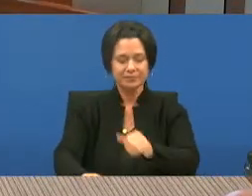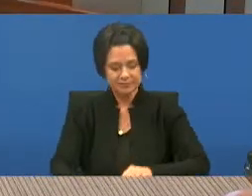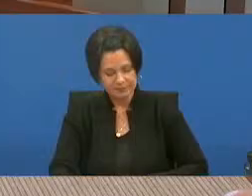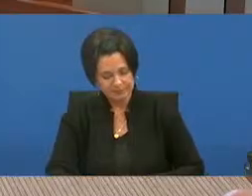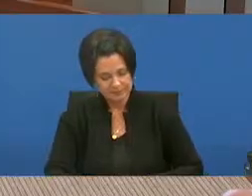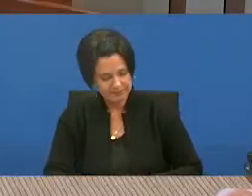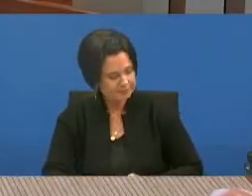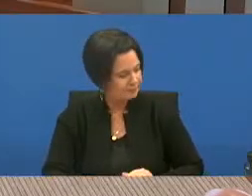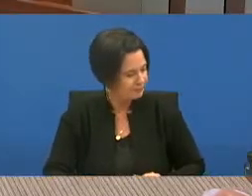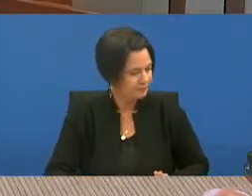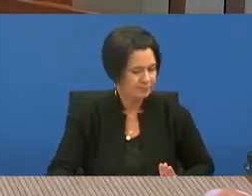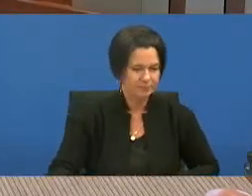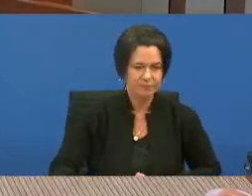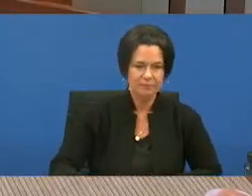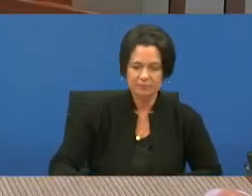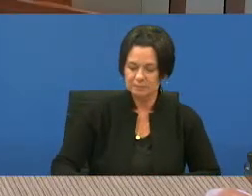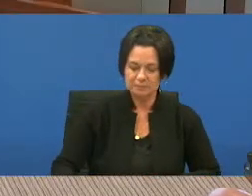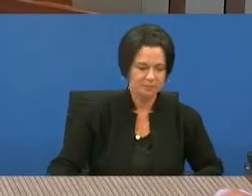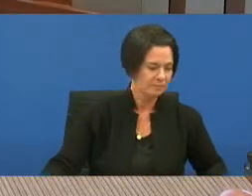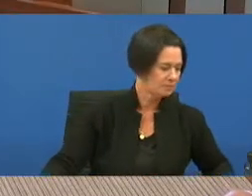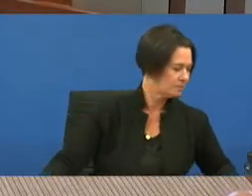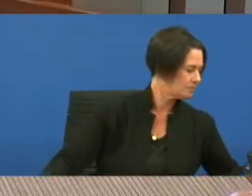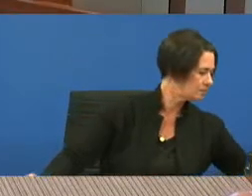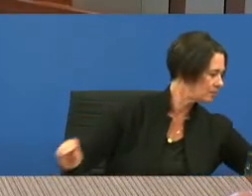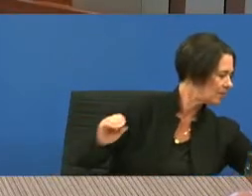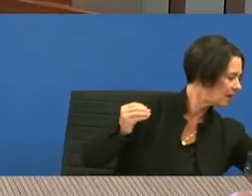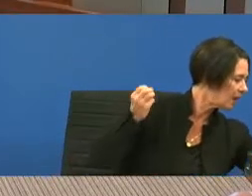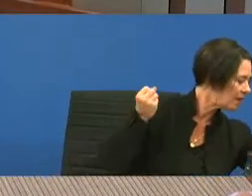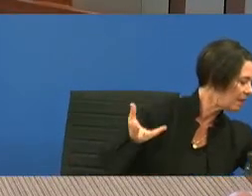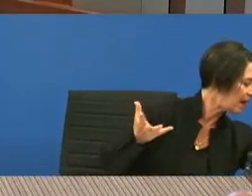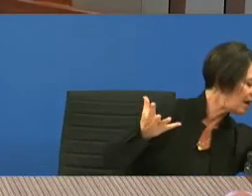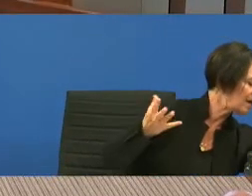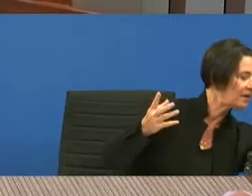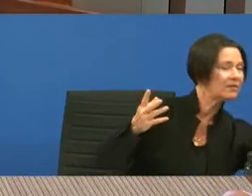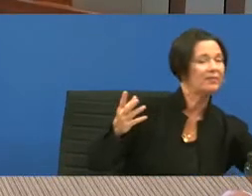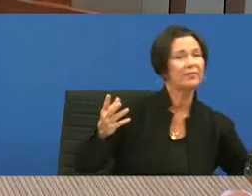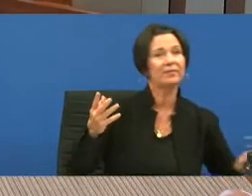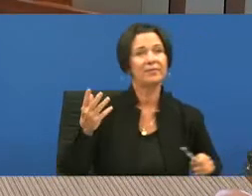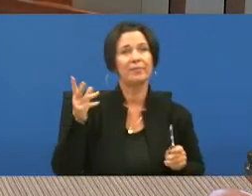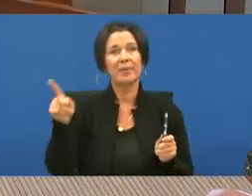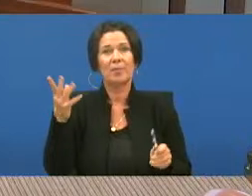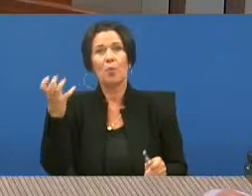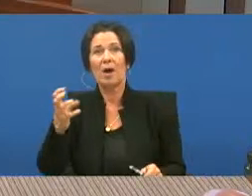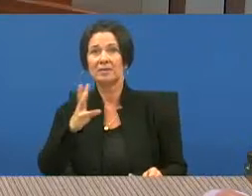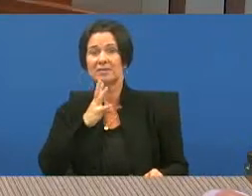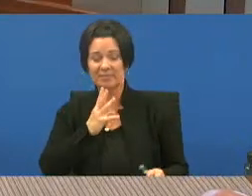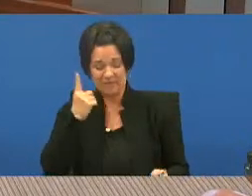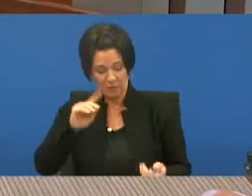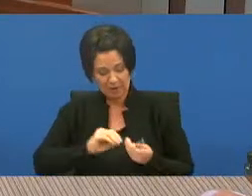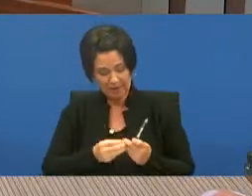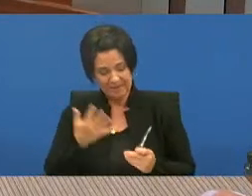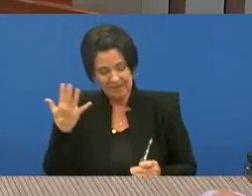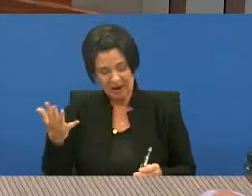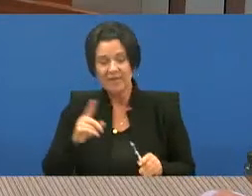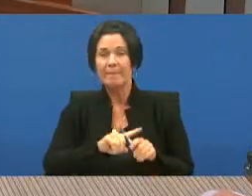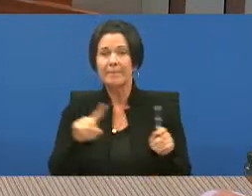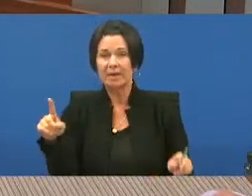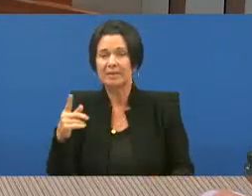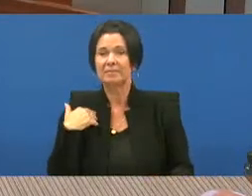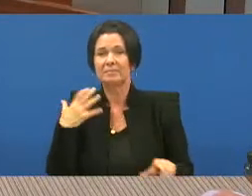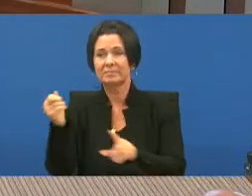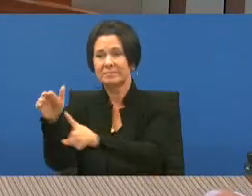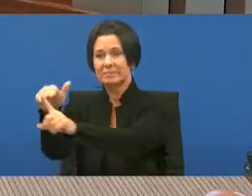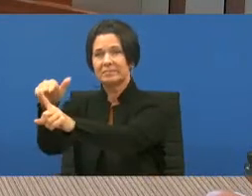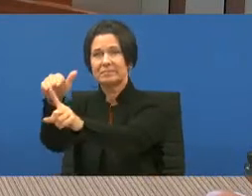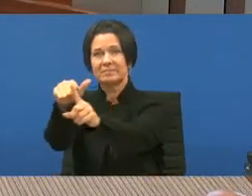Thank you. Okay, item 5, there are a lot of requests to speak. Just to remind everybody, the way we handle these items, we're going